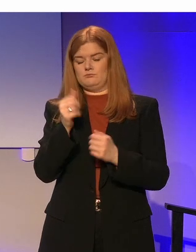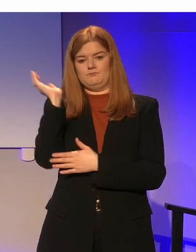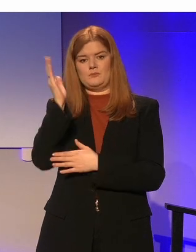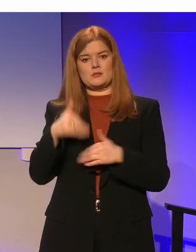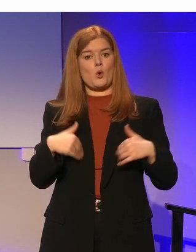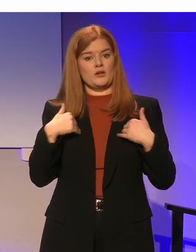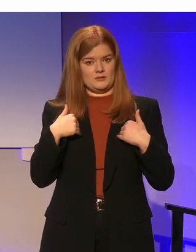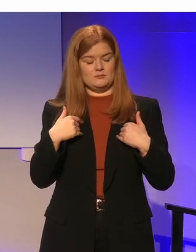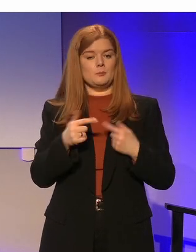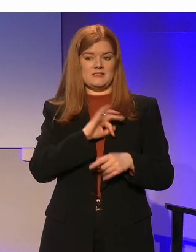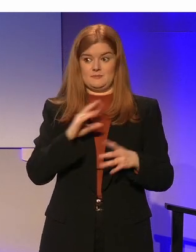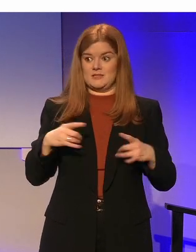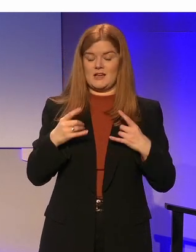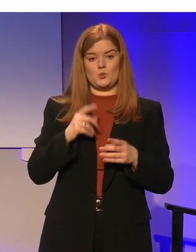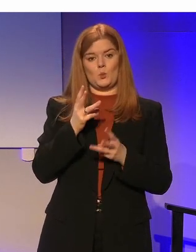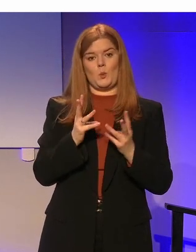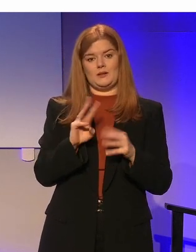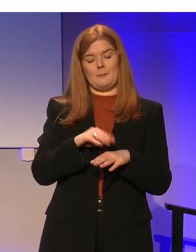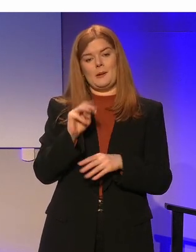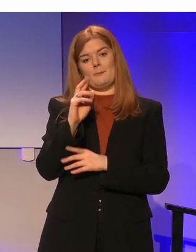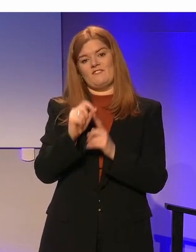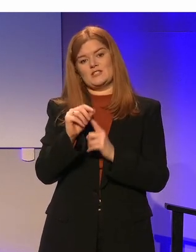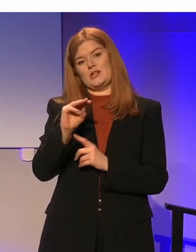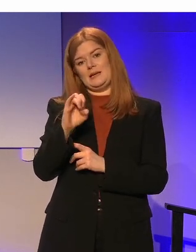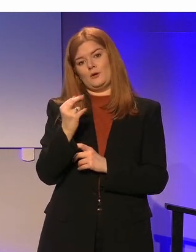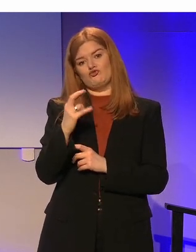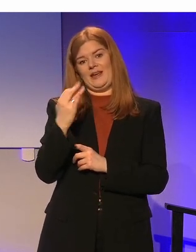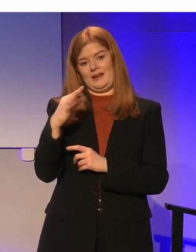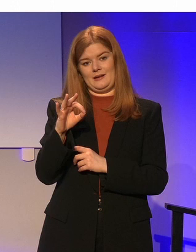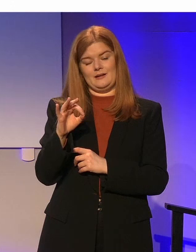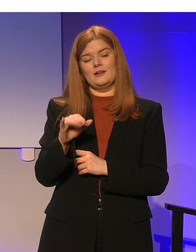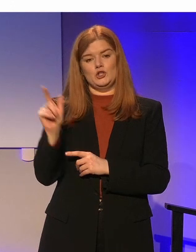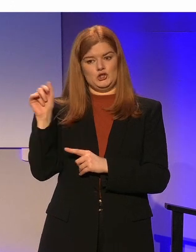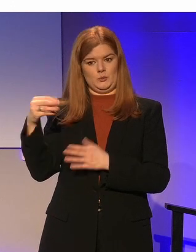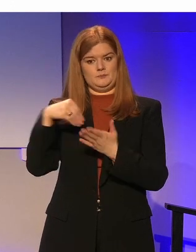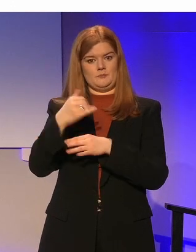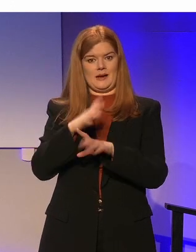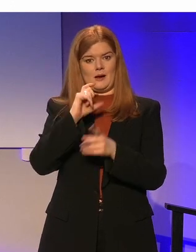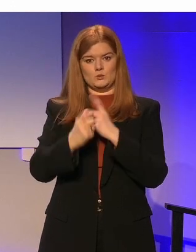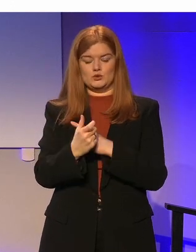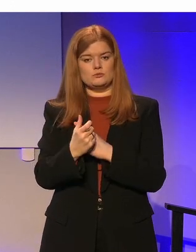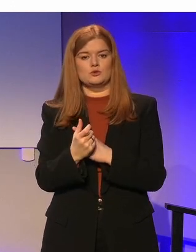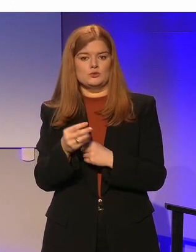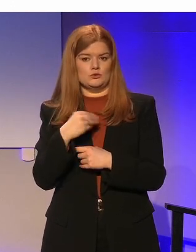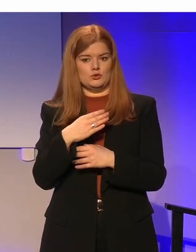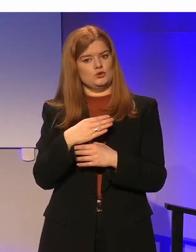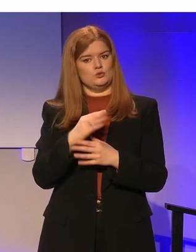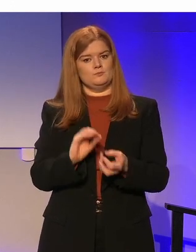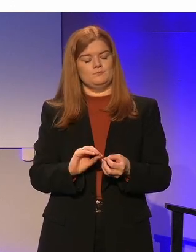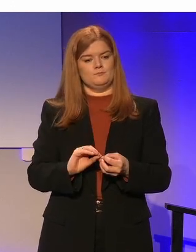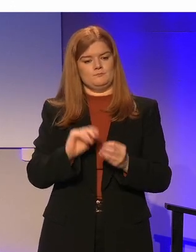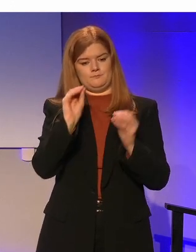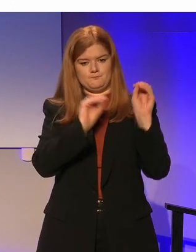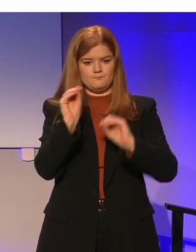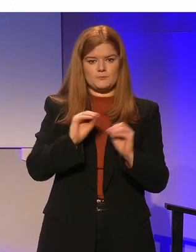morning. I'd be delighted to welcome Professor Emer Ring from Mary Immaculate College, who was commissioned by the Council to chart the